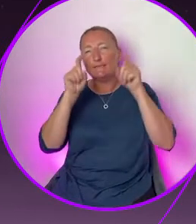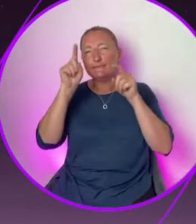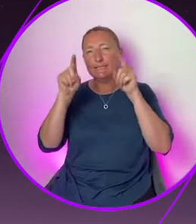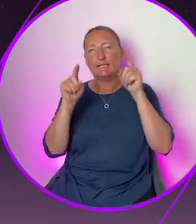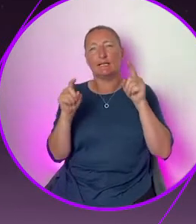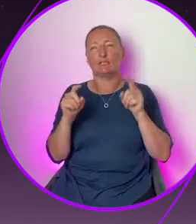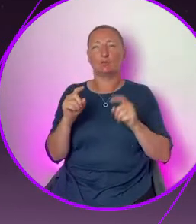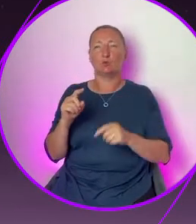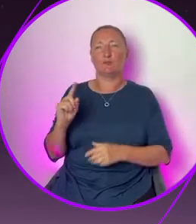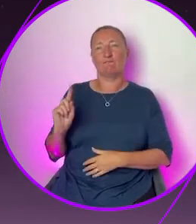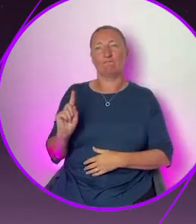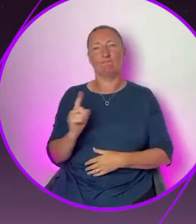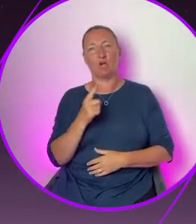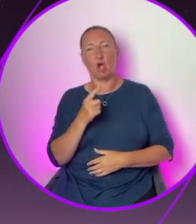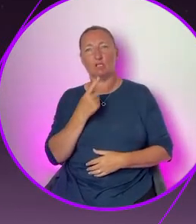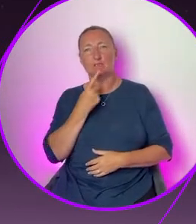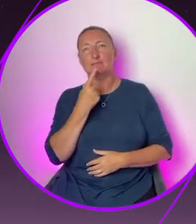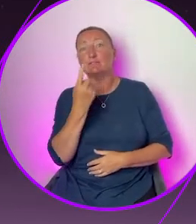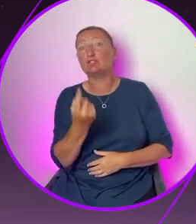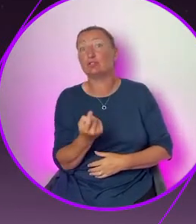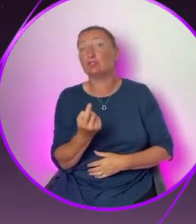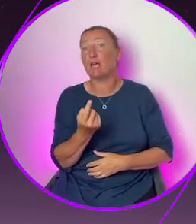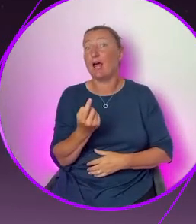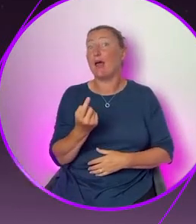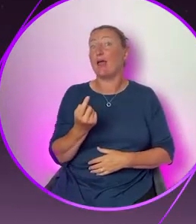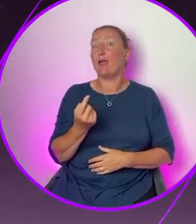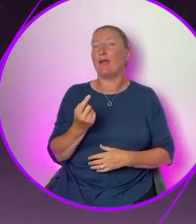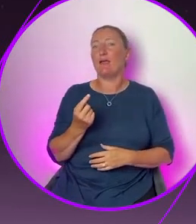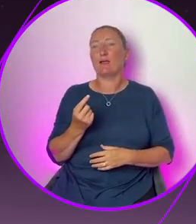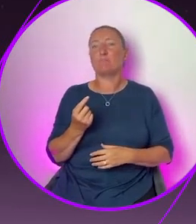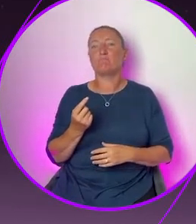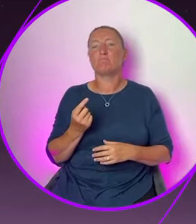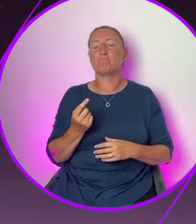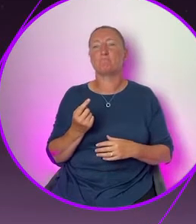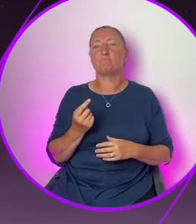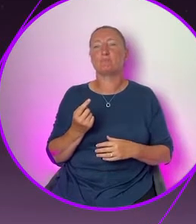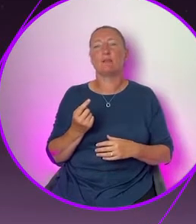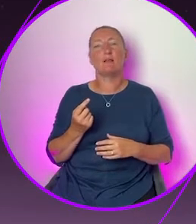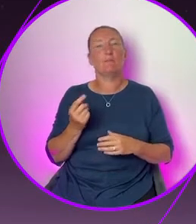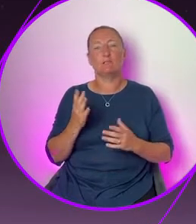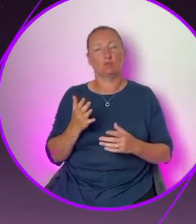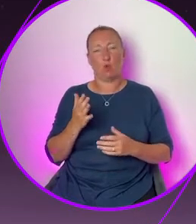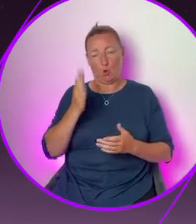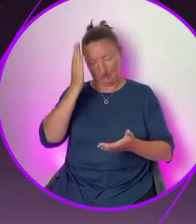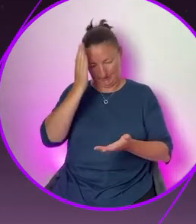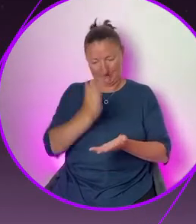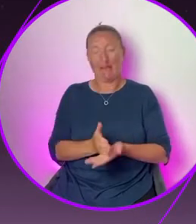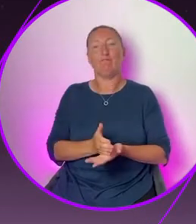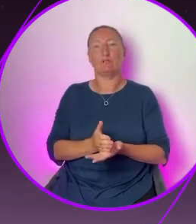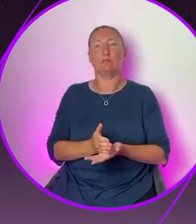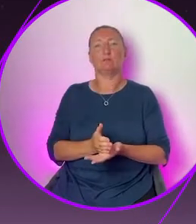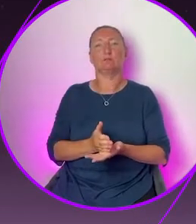first iteration suggestion, which means that it isn't something that we're kind of